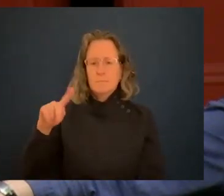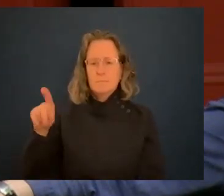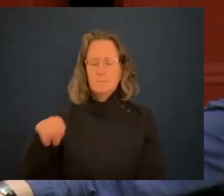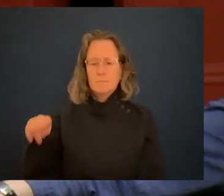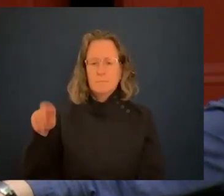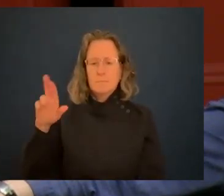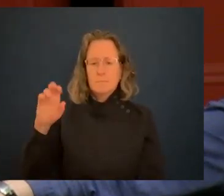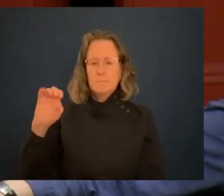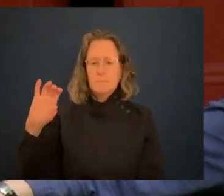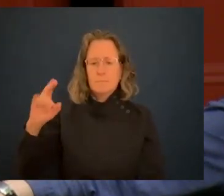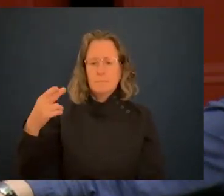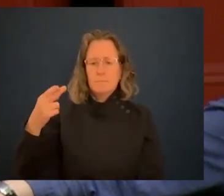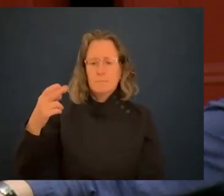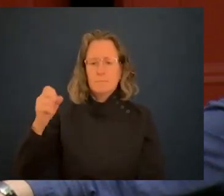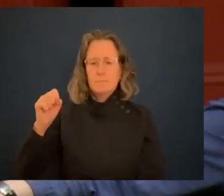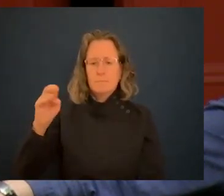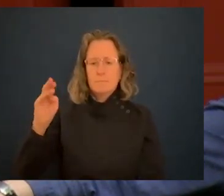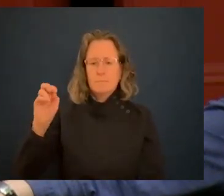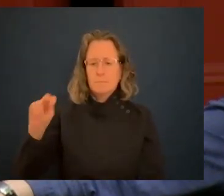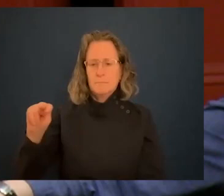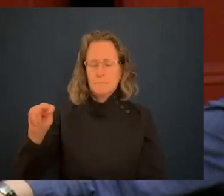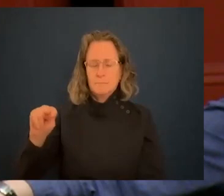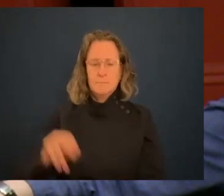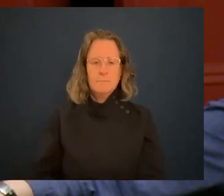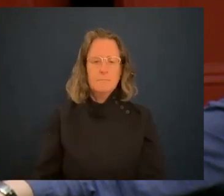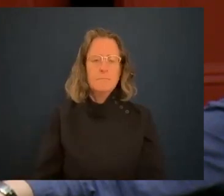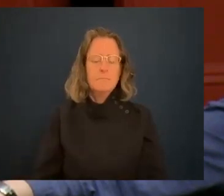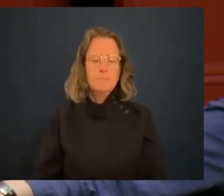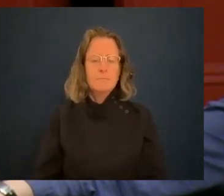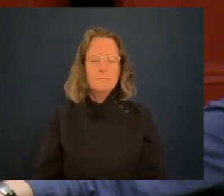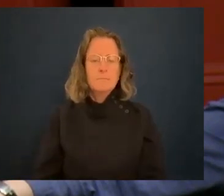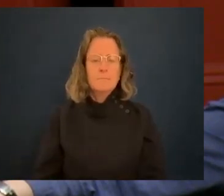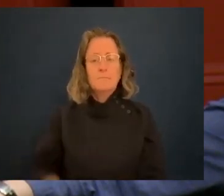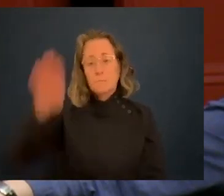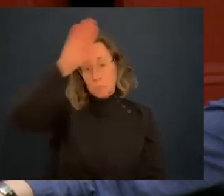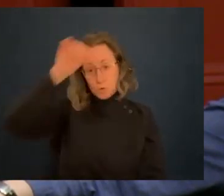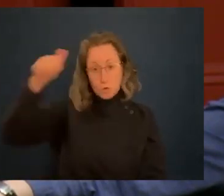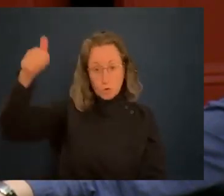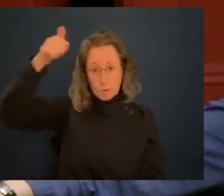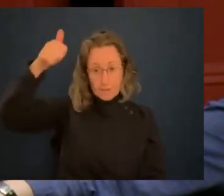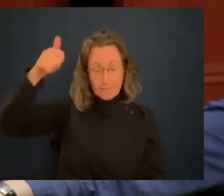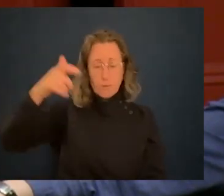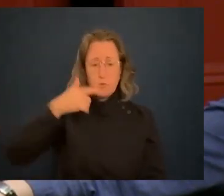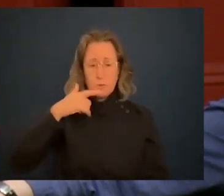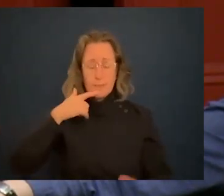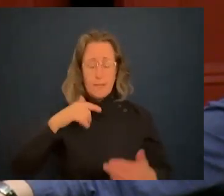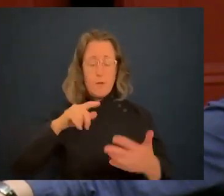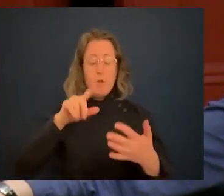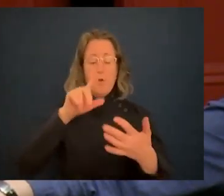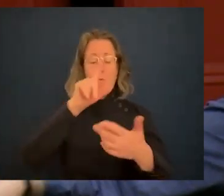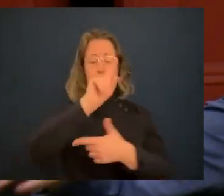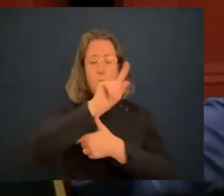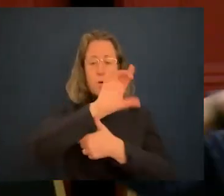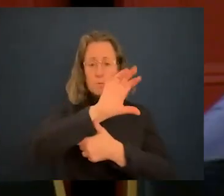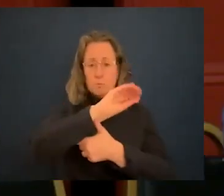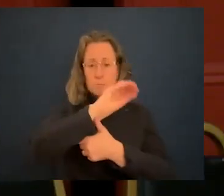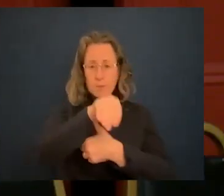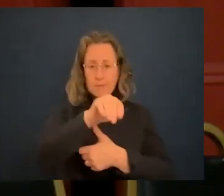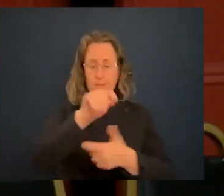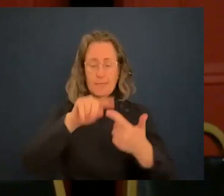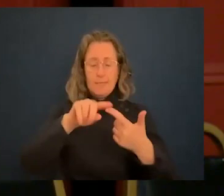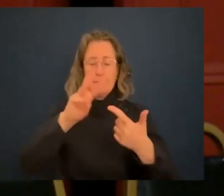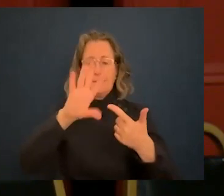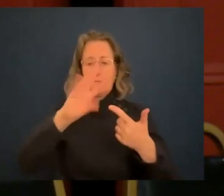um Chief Howard um you gave three figures 100 65 and 38 percent